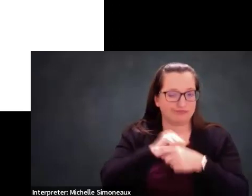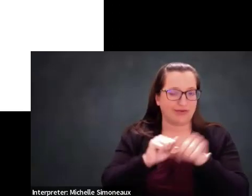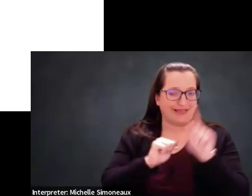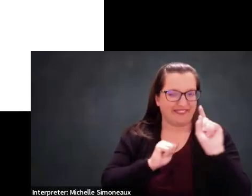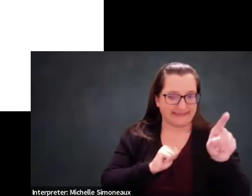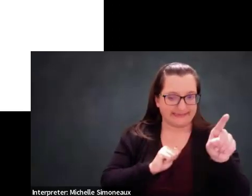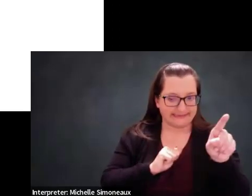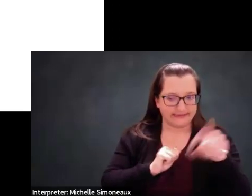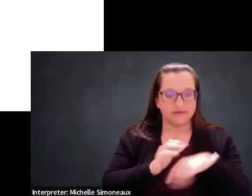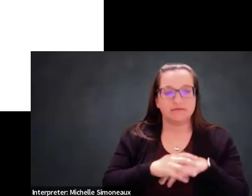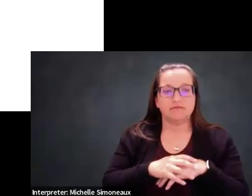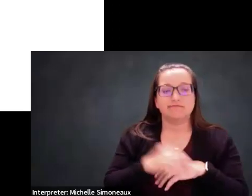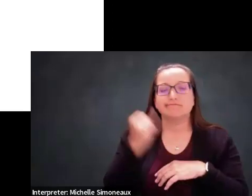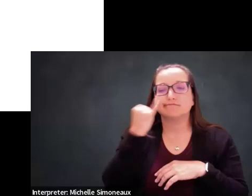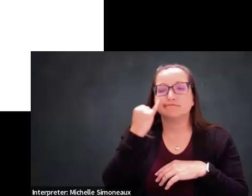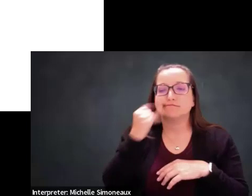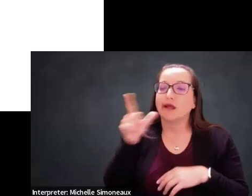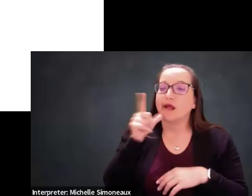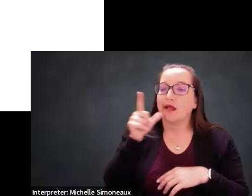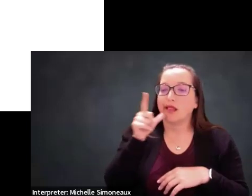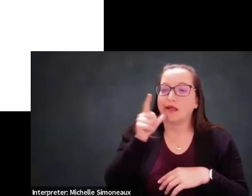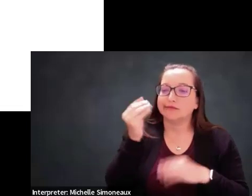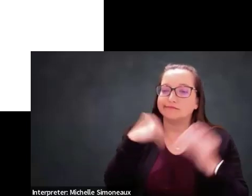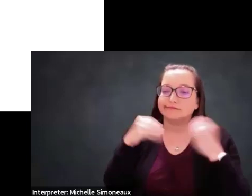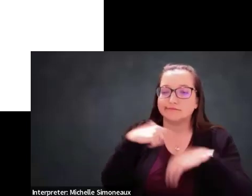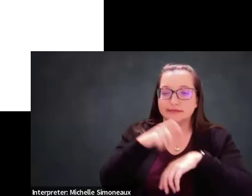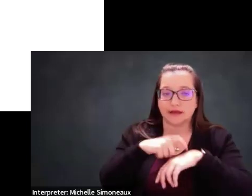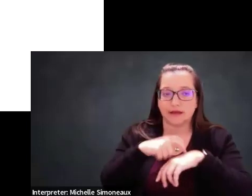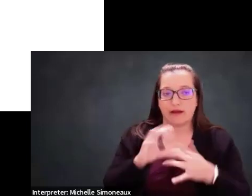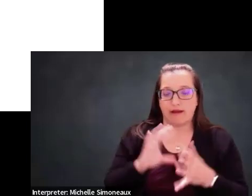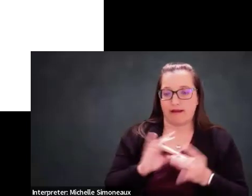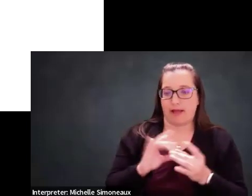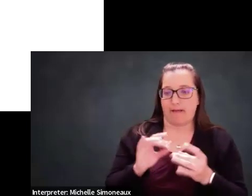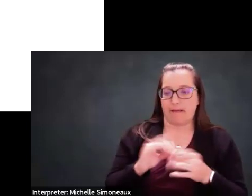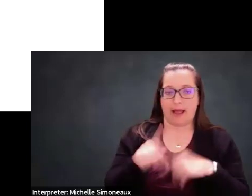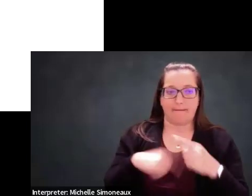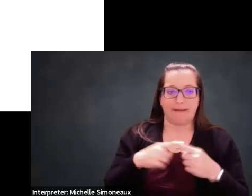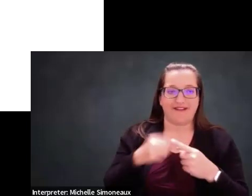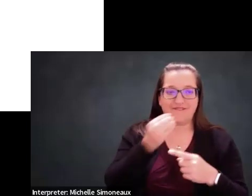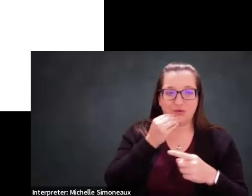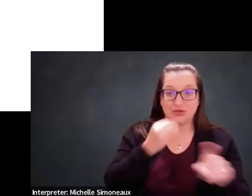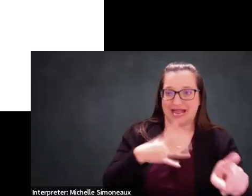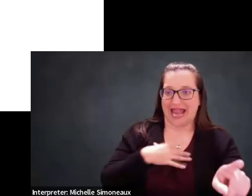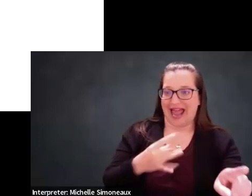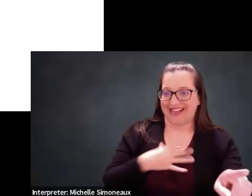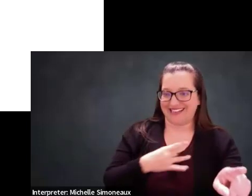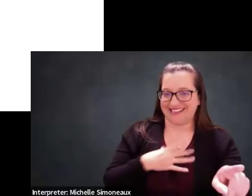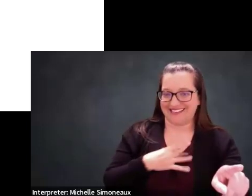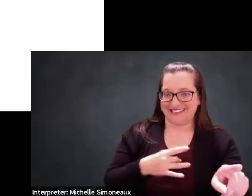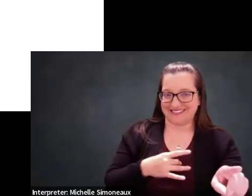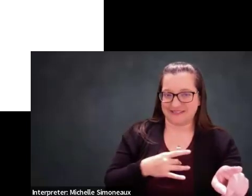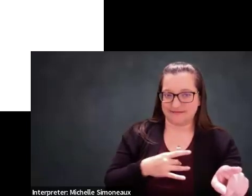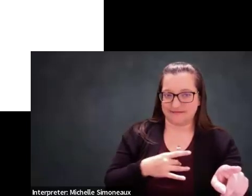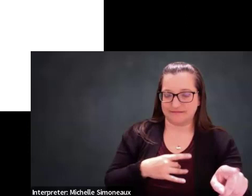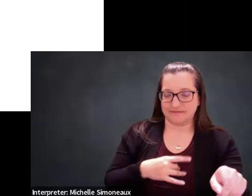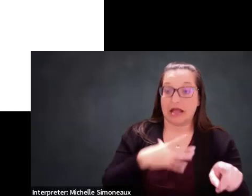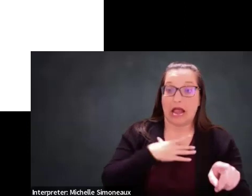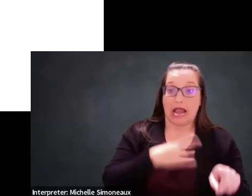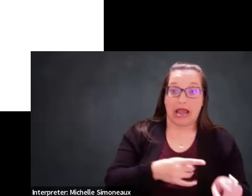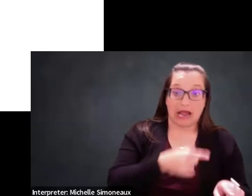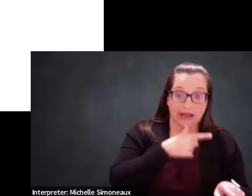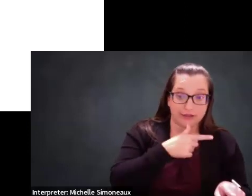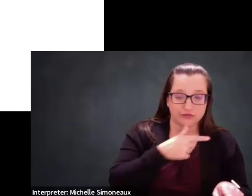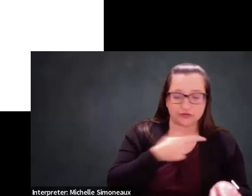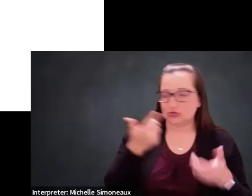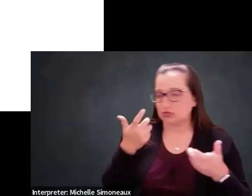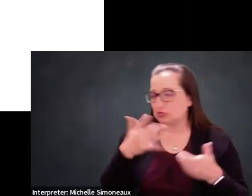So at lunchtime, we have commenting on food. So I have a picture of the icon here for like, and maybe they're coming. They like the lunch or they don't like